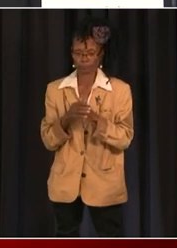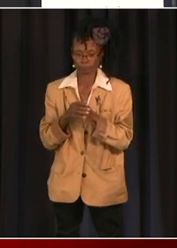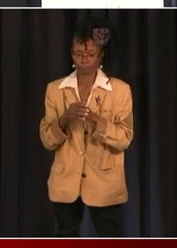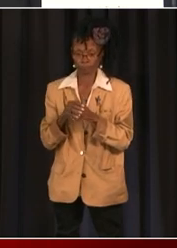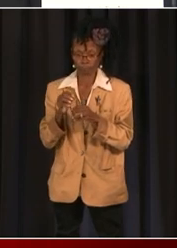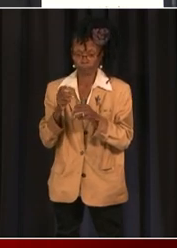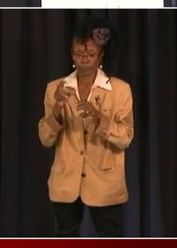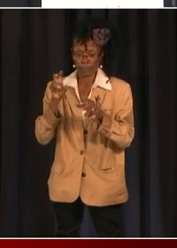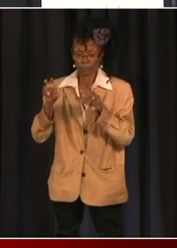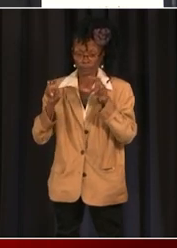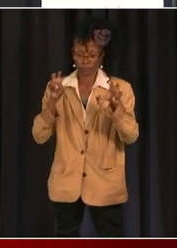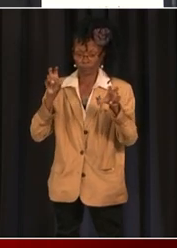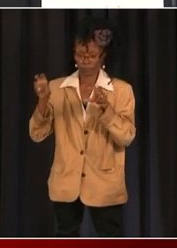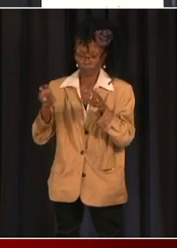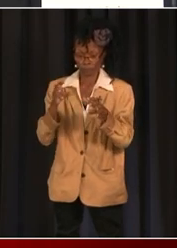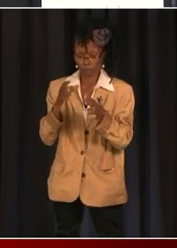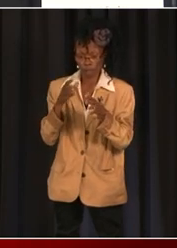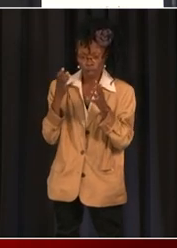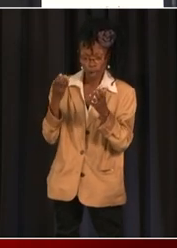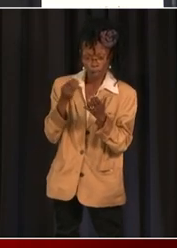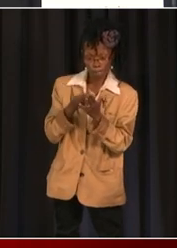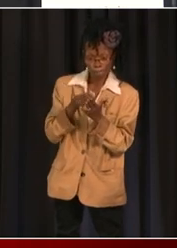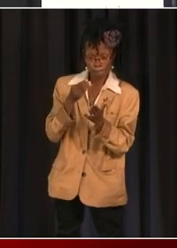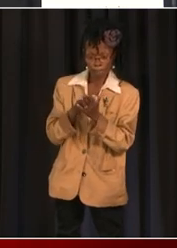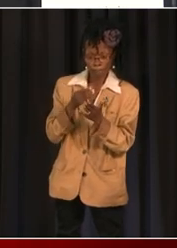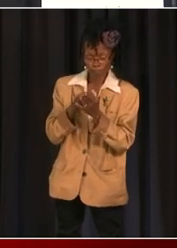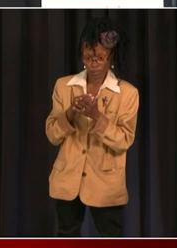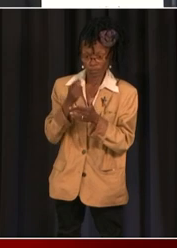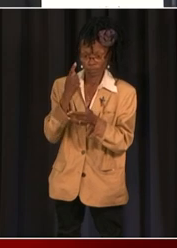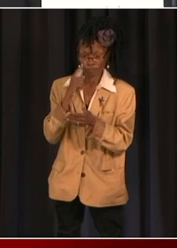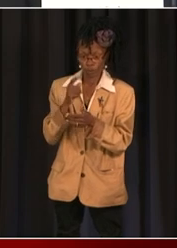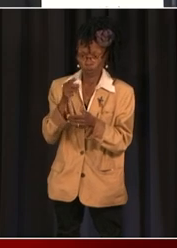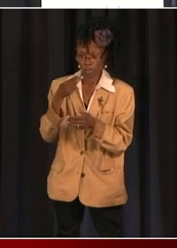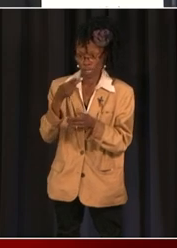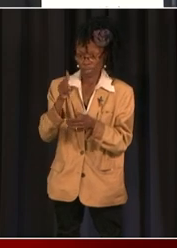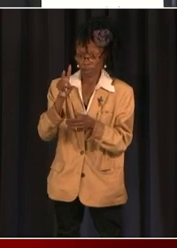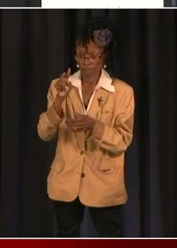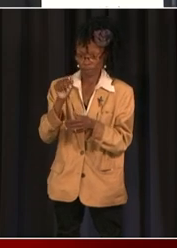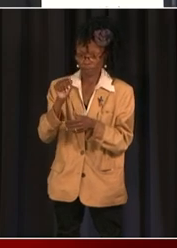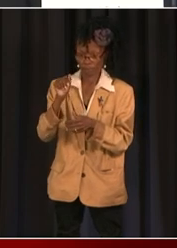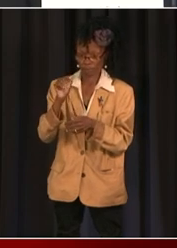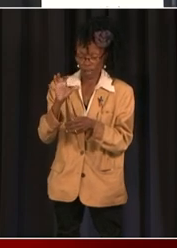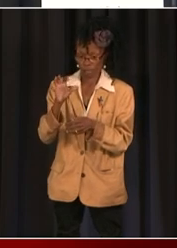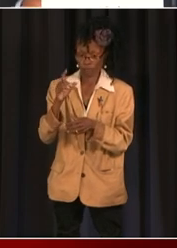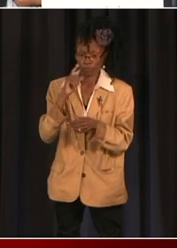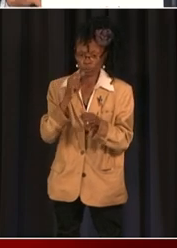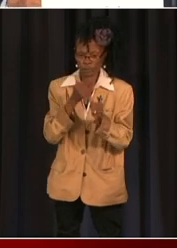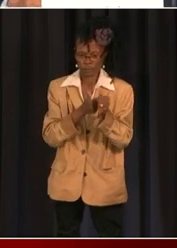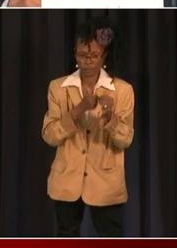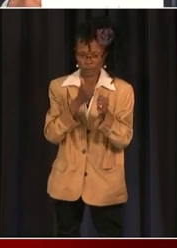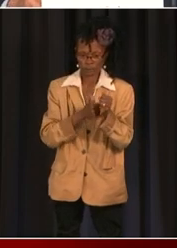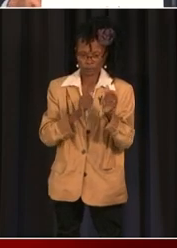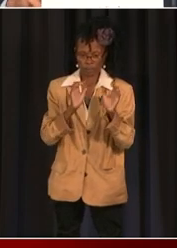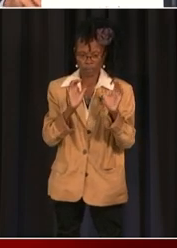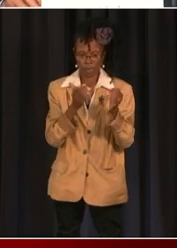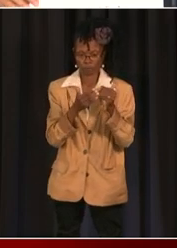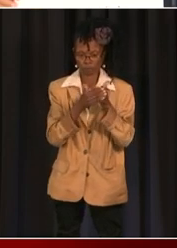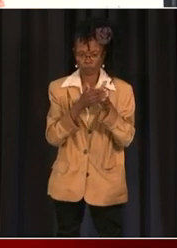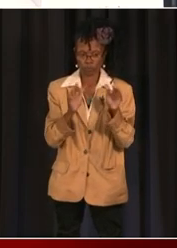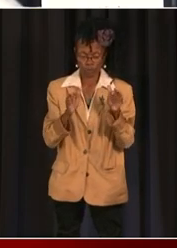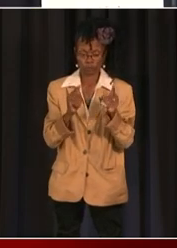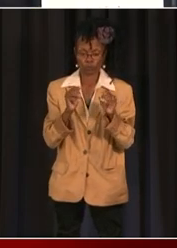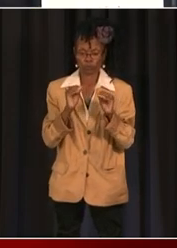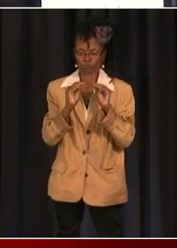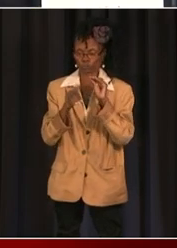will continue to be implemented this school year, and each classroom and common space will also have a HEPA filter as well. All